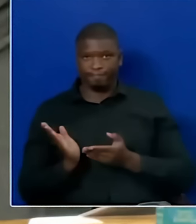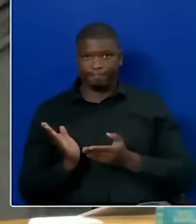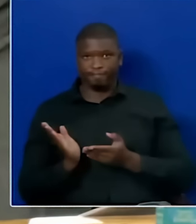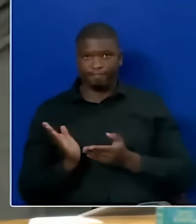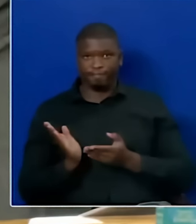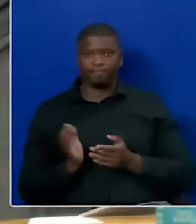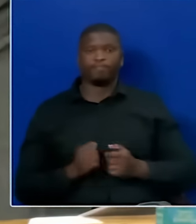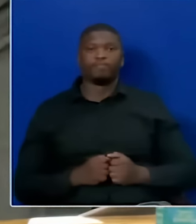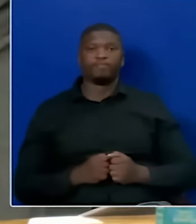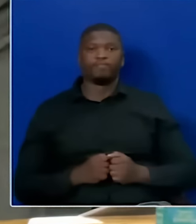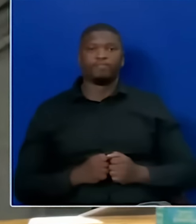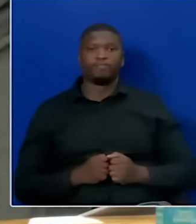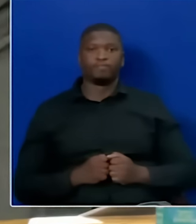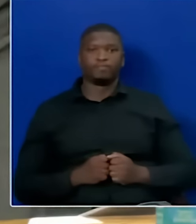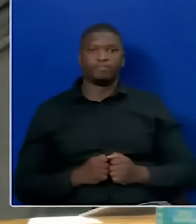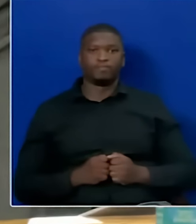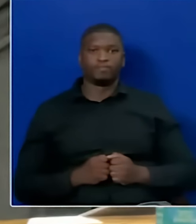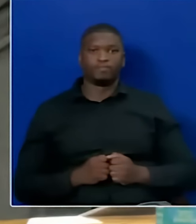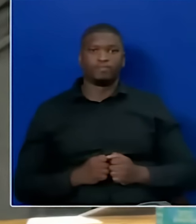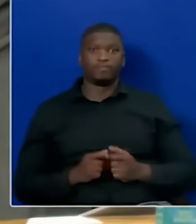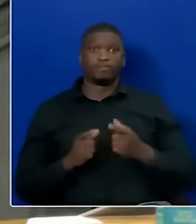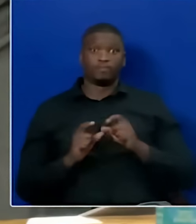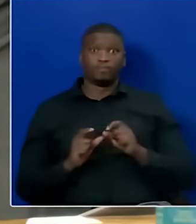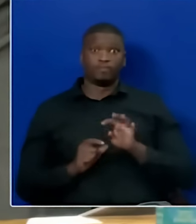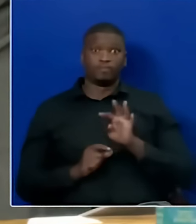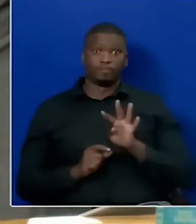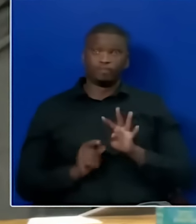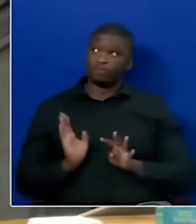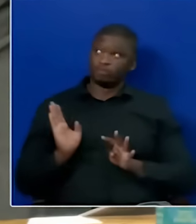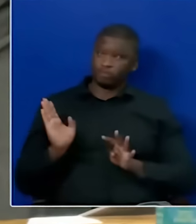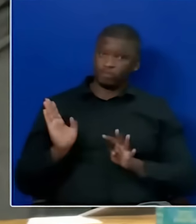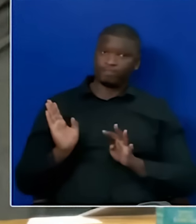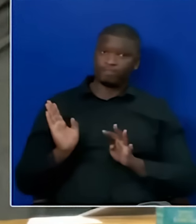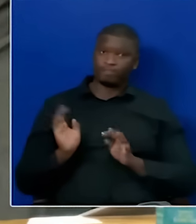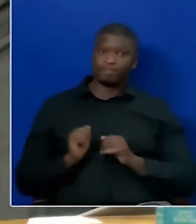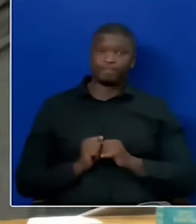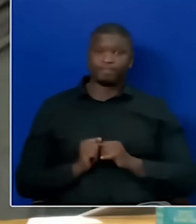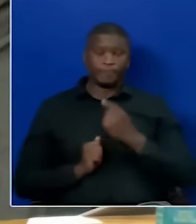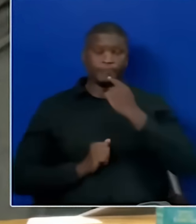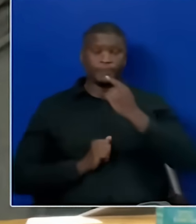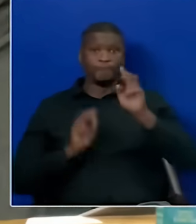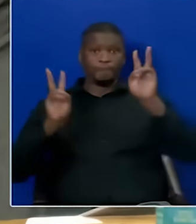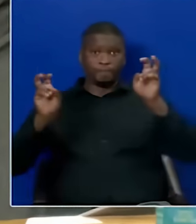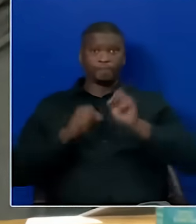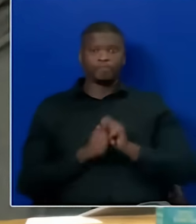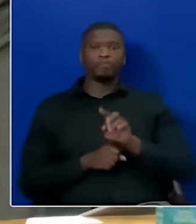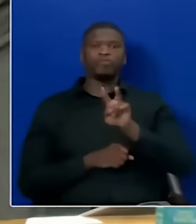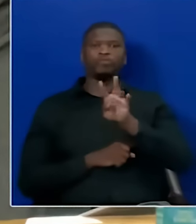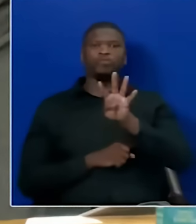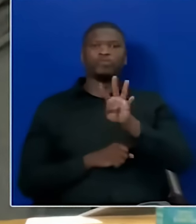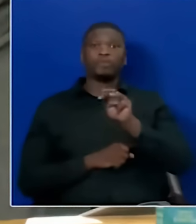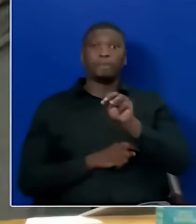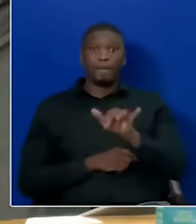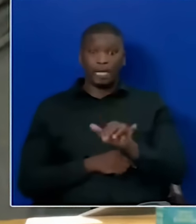what you see is he states the following. On 24 May 2024, during the performance of my